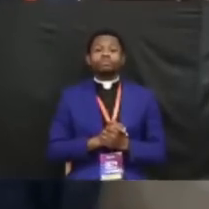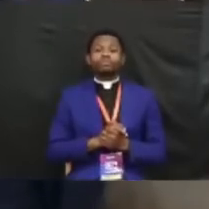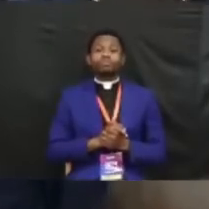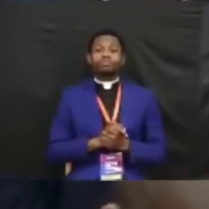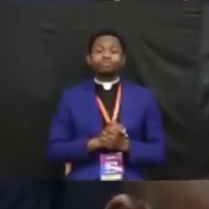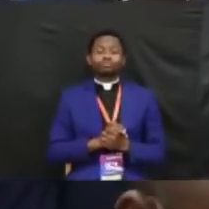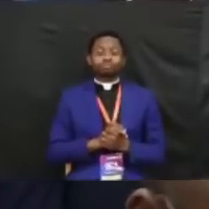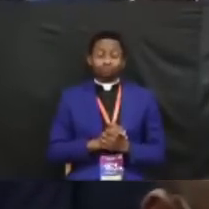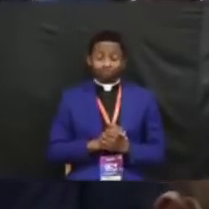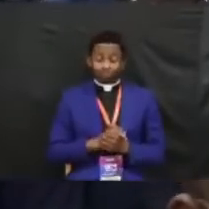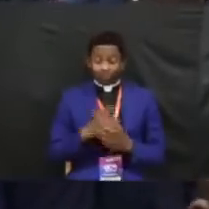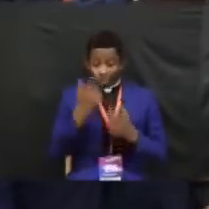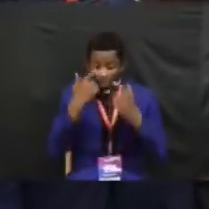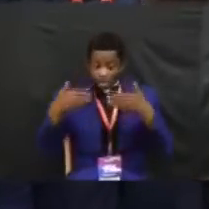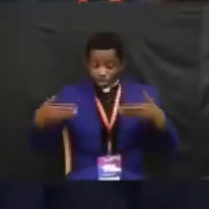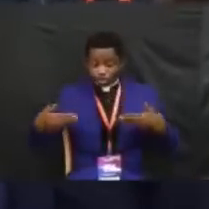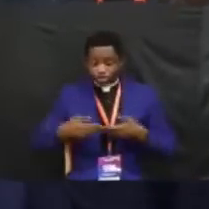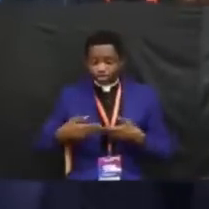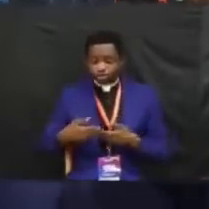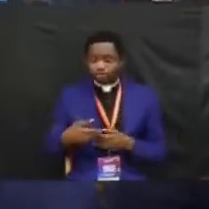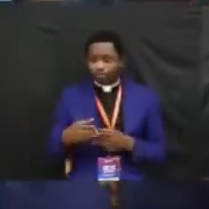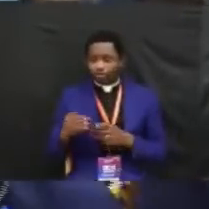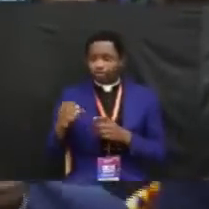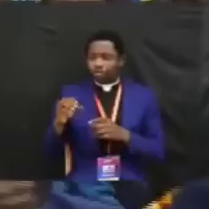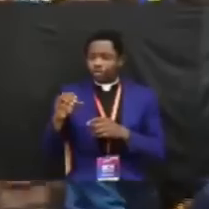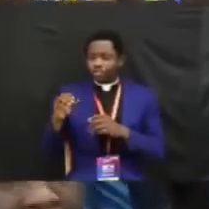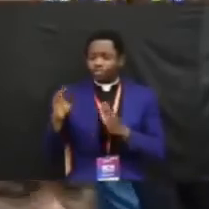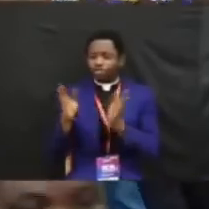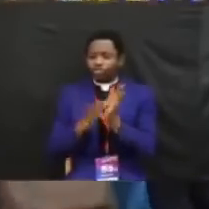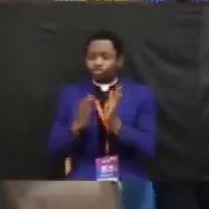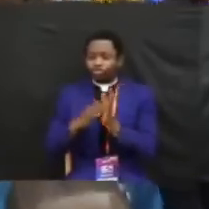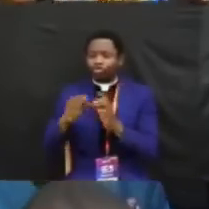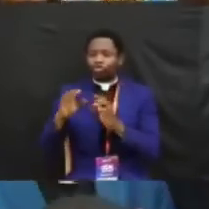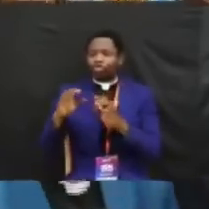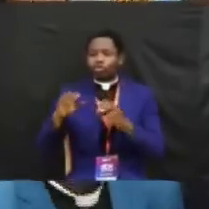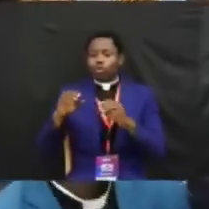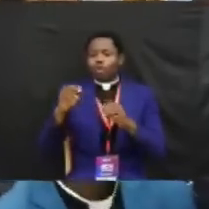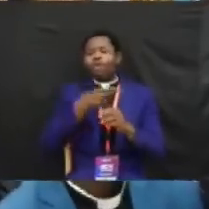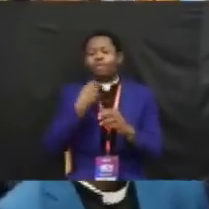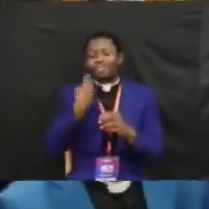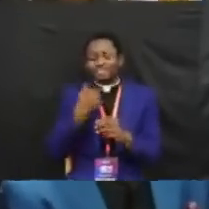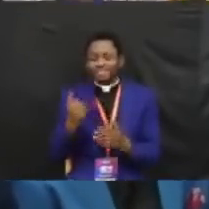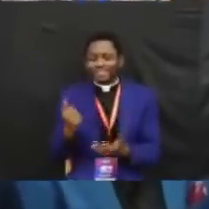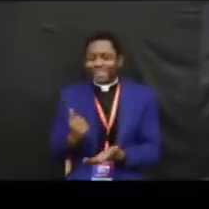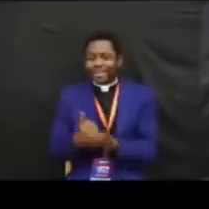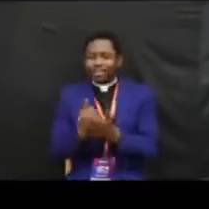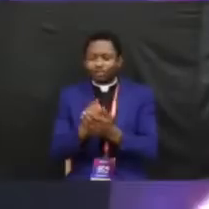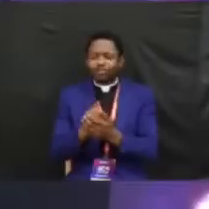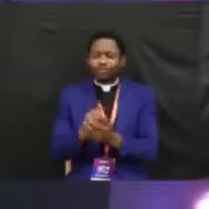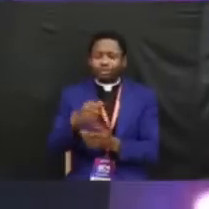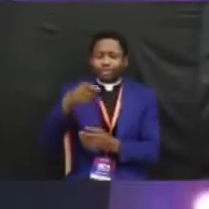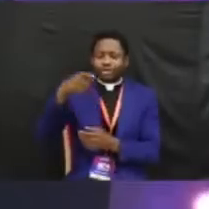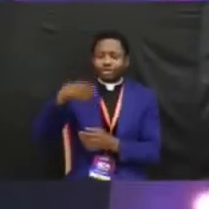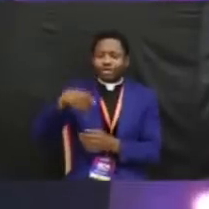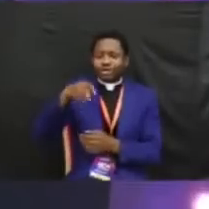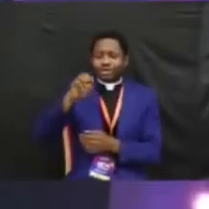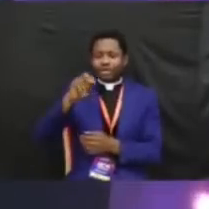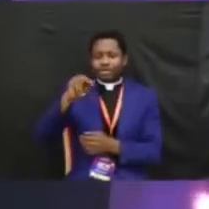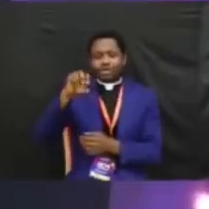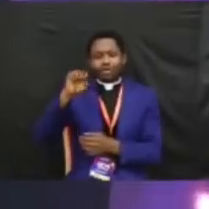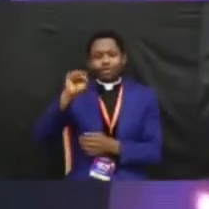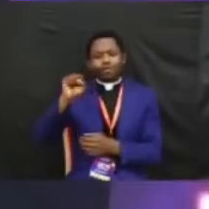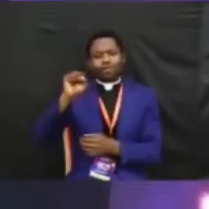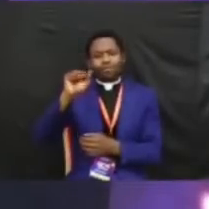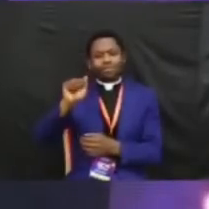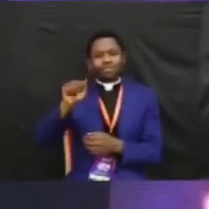The introduction of campus pastors to complement the efforts of the penser traveling secretaries has contributed to the